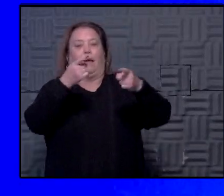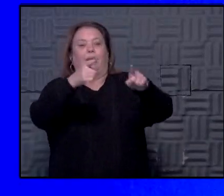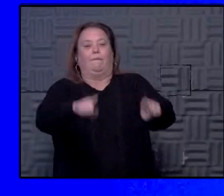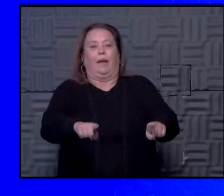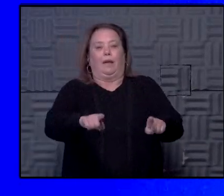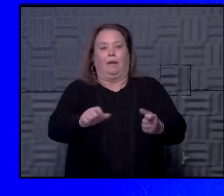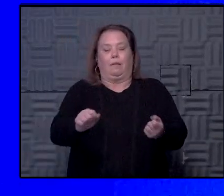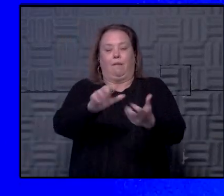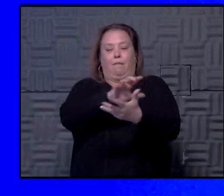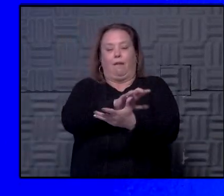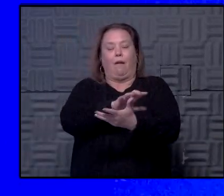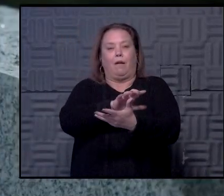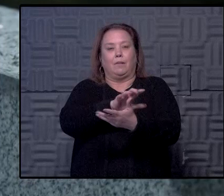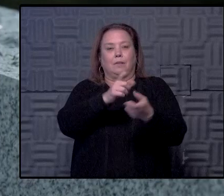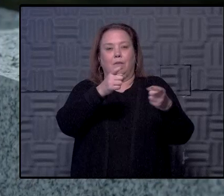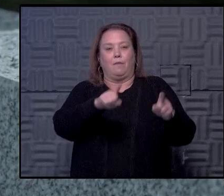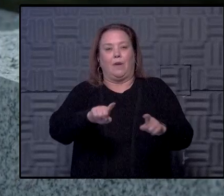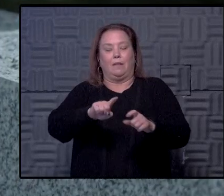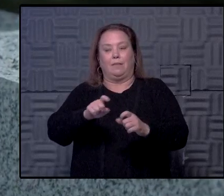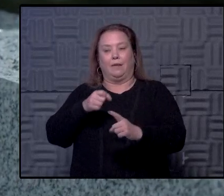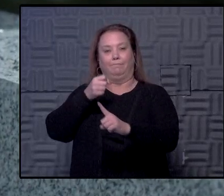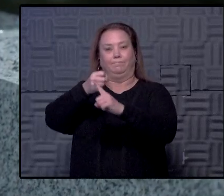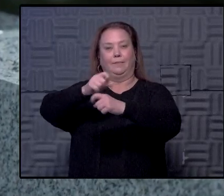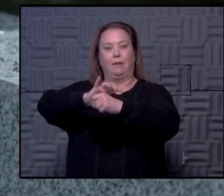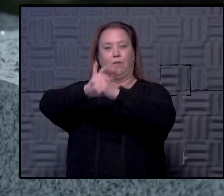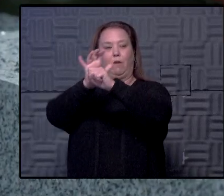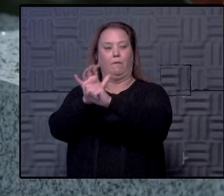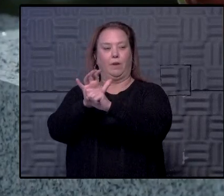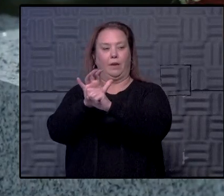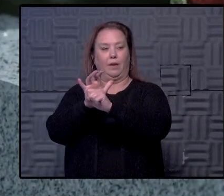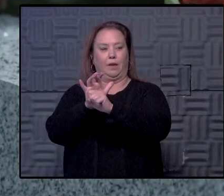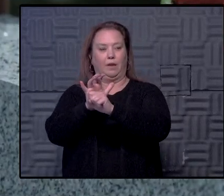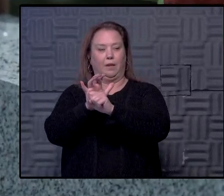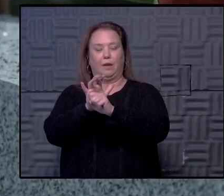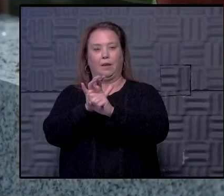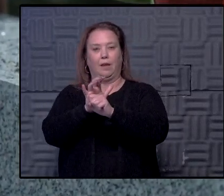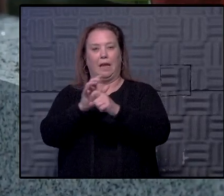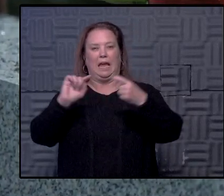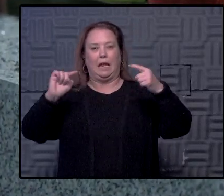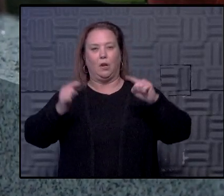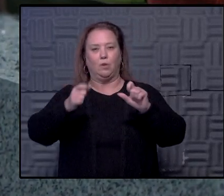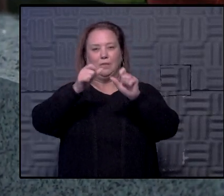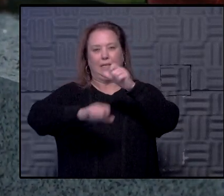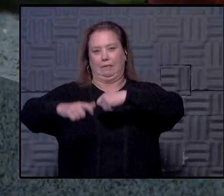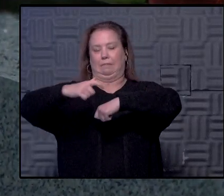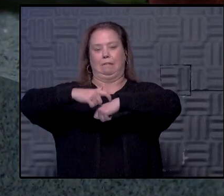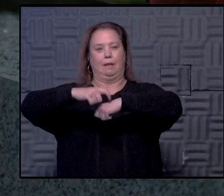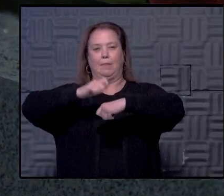caused their loved one to get COVID, they would in a heartbeat. It hurts every single time and it doesn't get better.